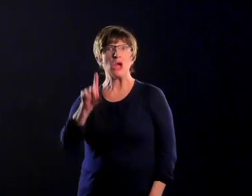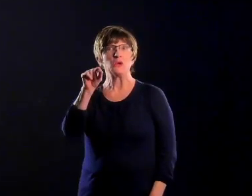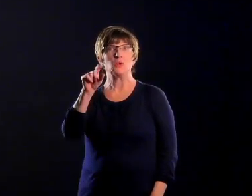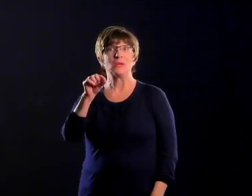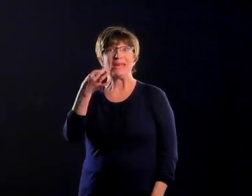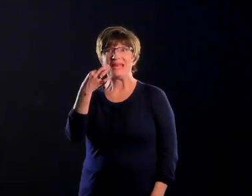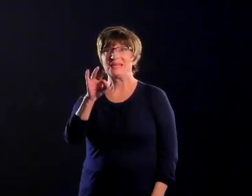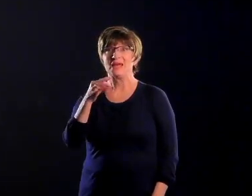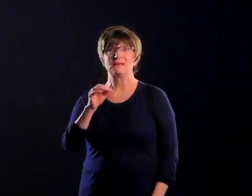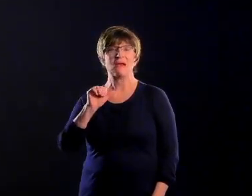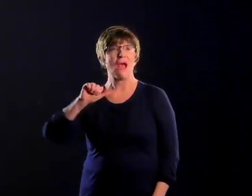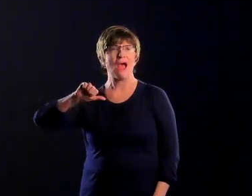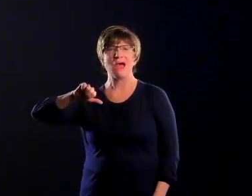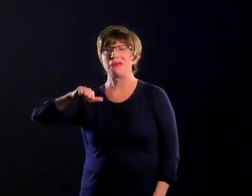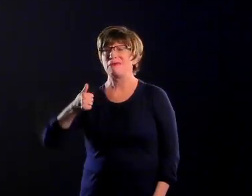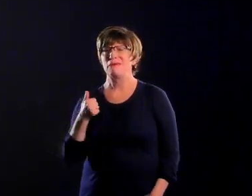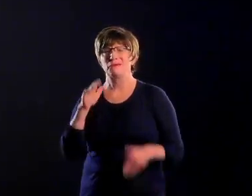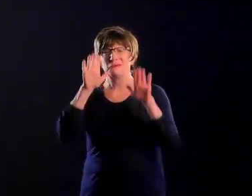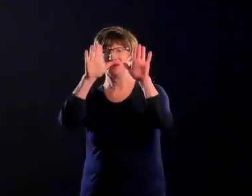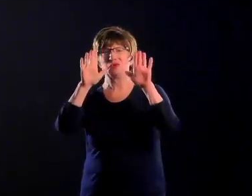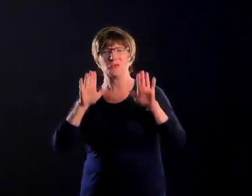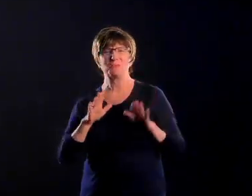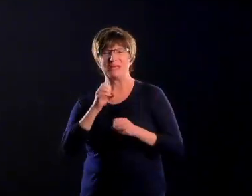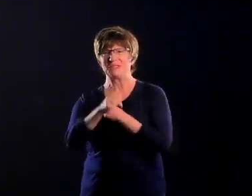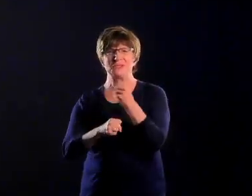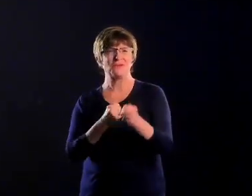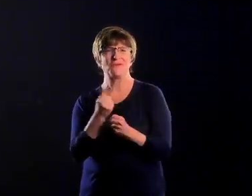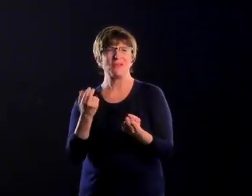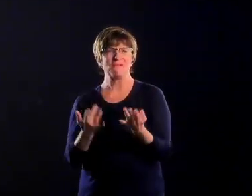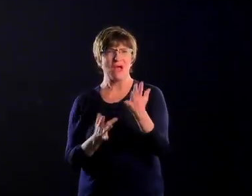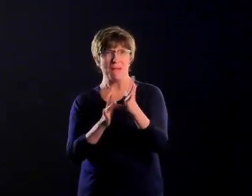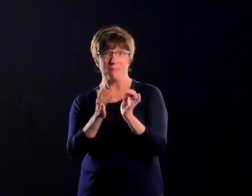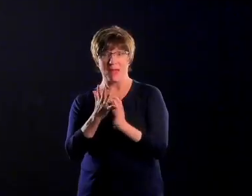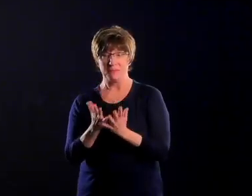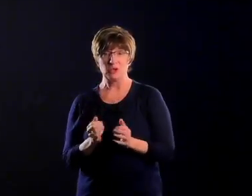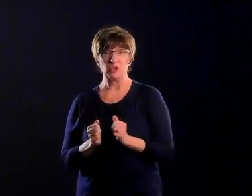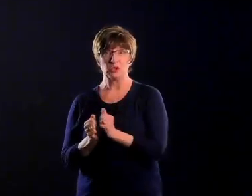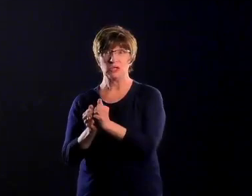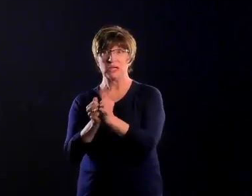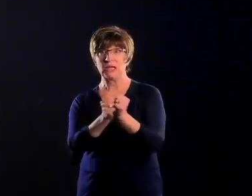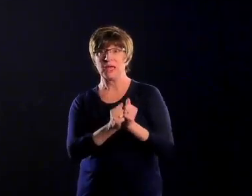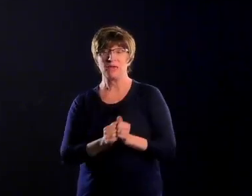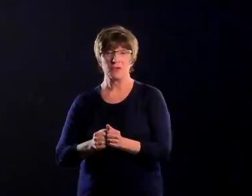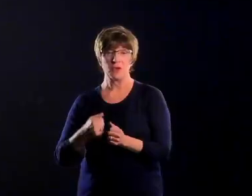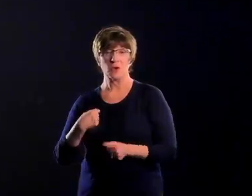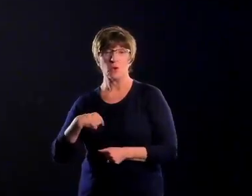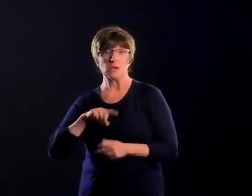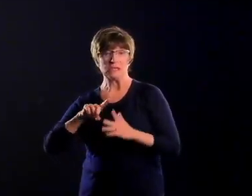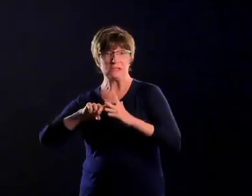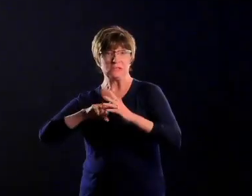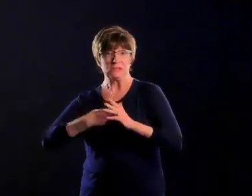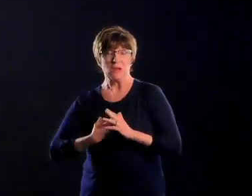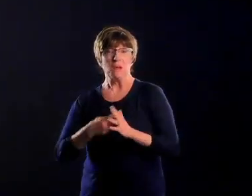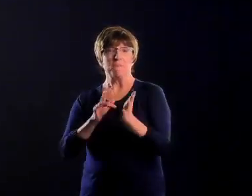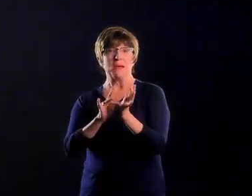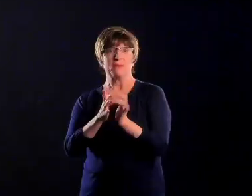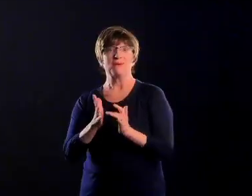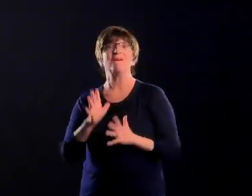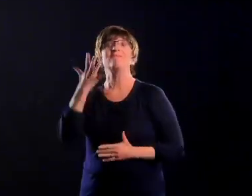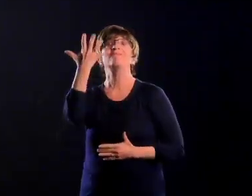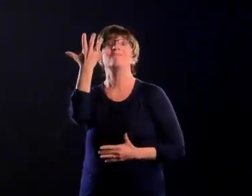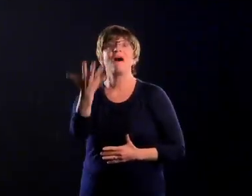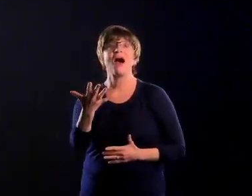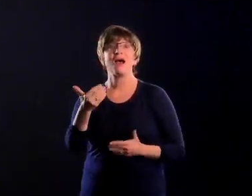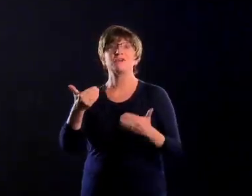...2019 was another tremendous year for the Fire Bible. Together we launched the Fire Bible in five new languages, three of